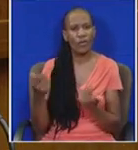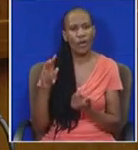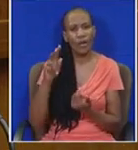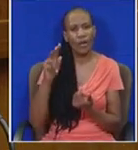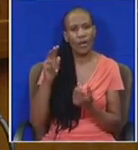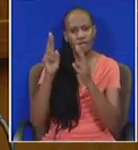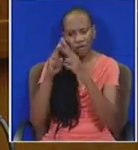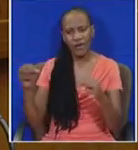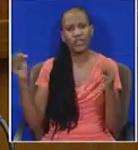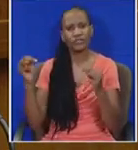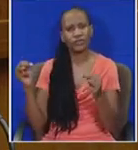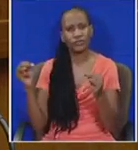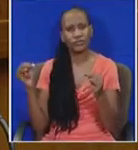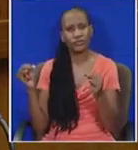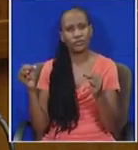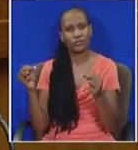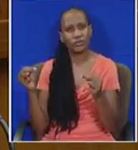government.